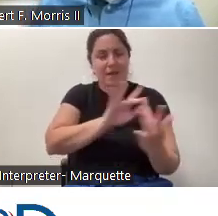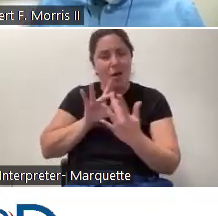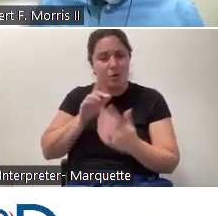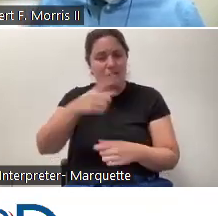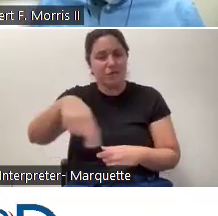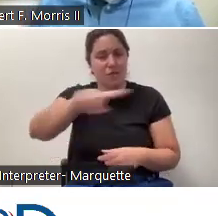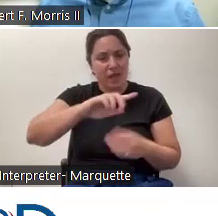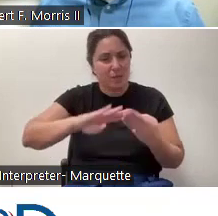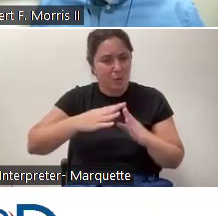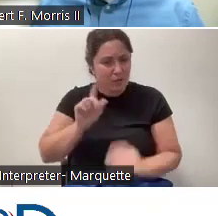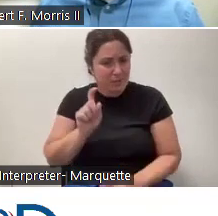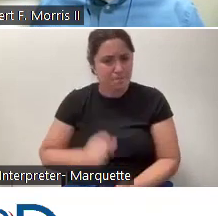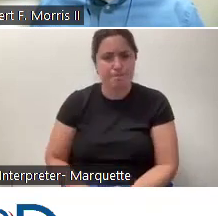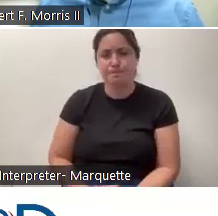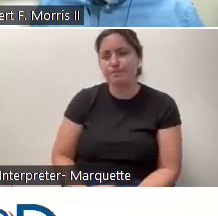that community?